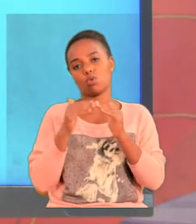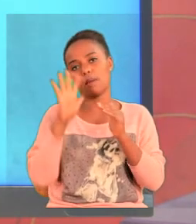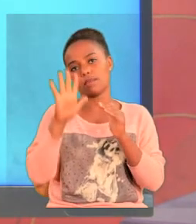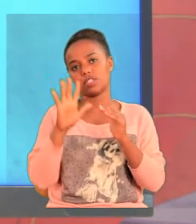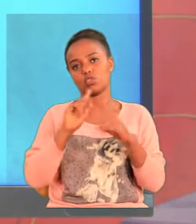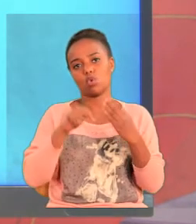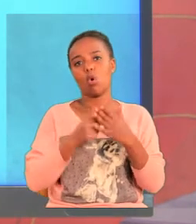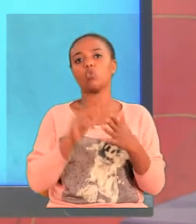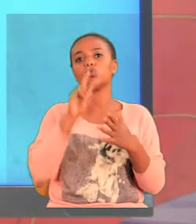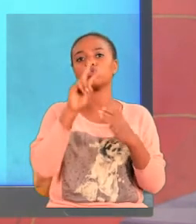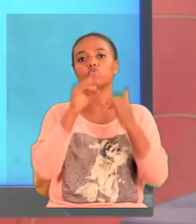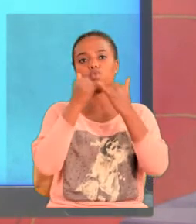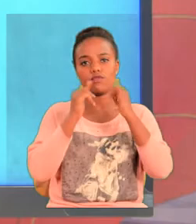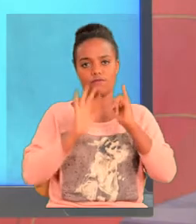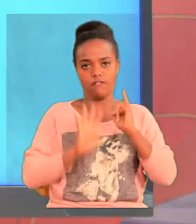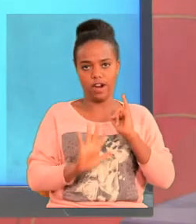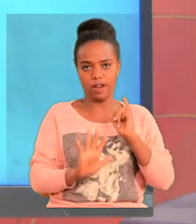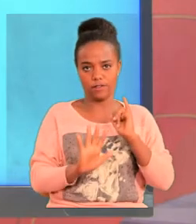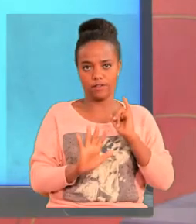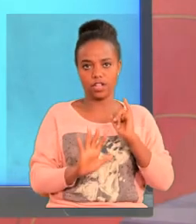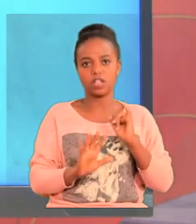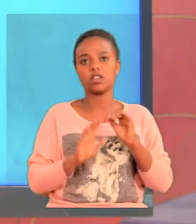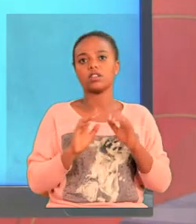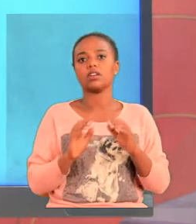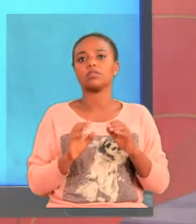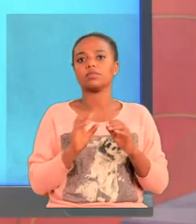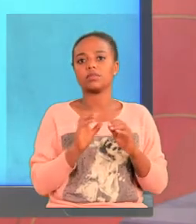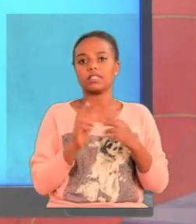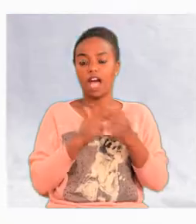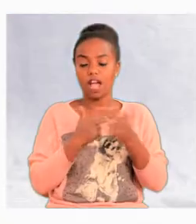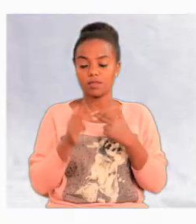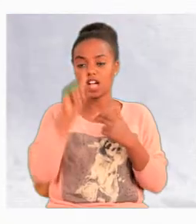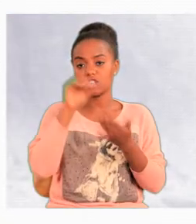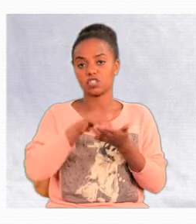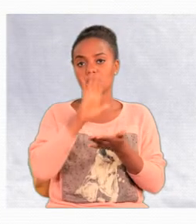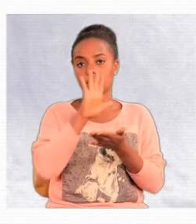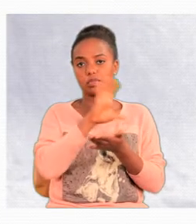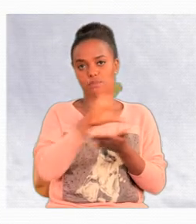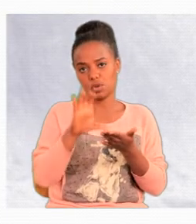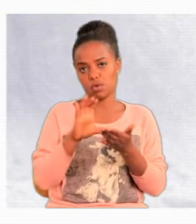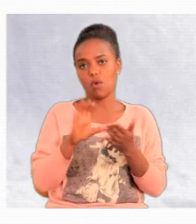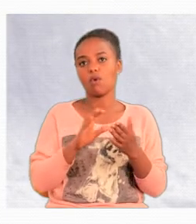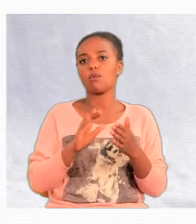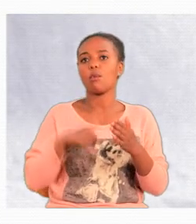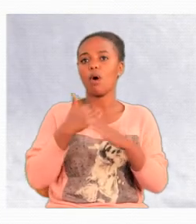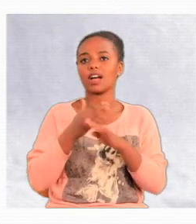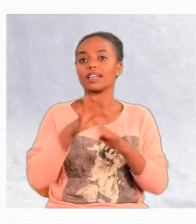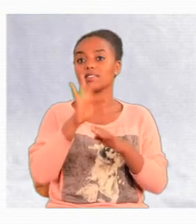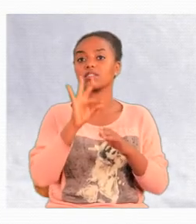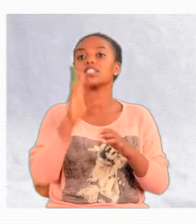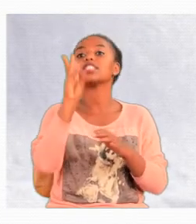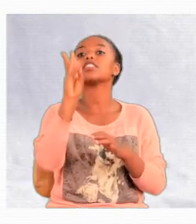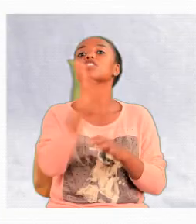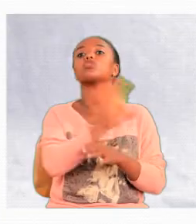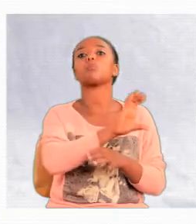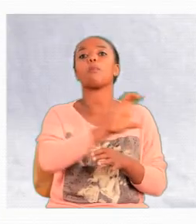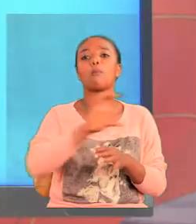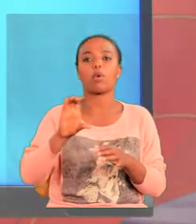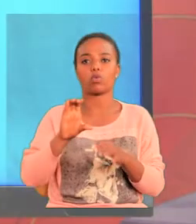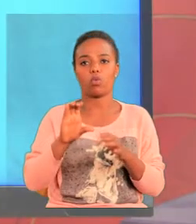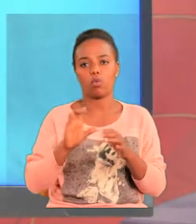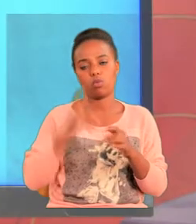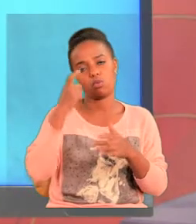birr. When you multiply this, you get 600. Therefore, Aster's share is this birr